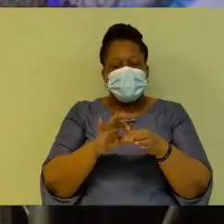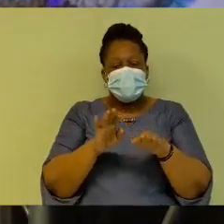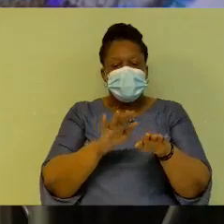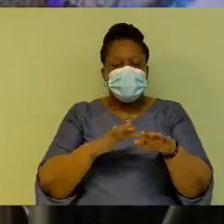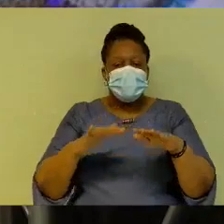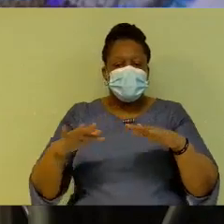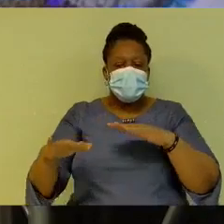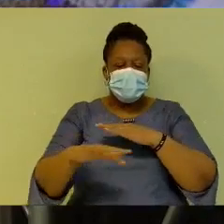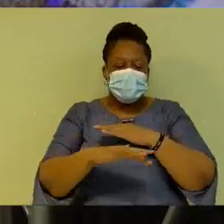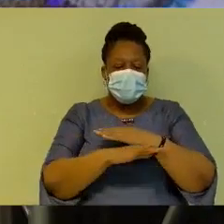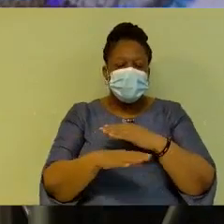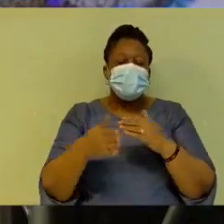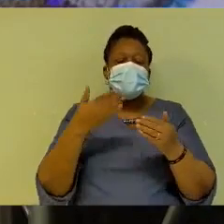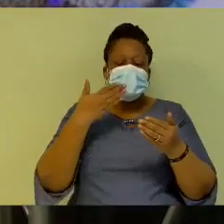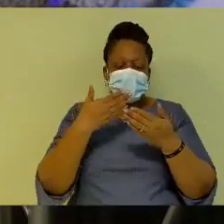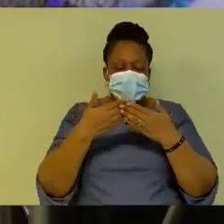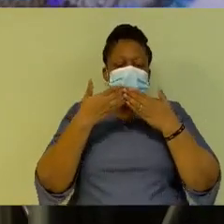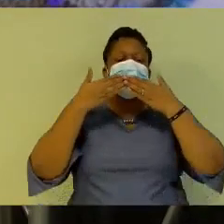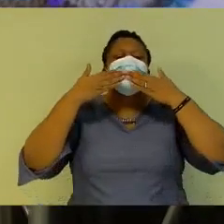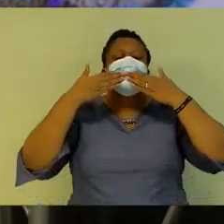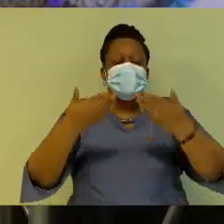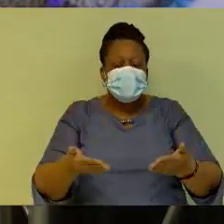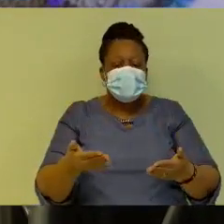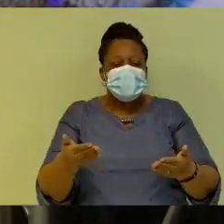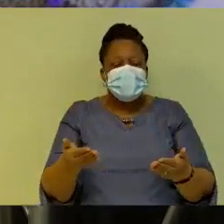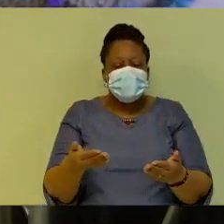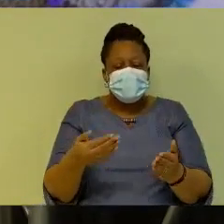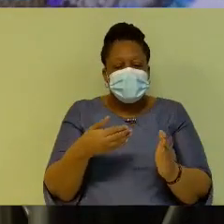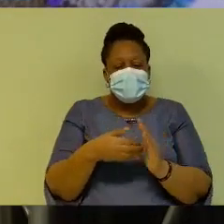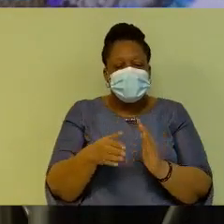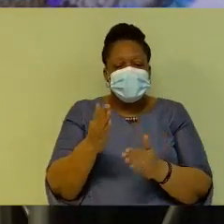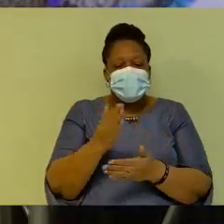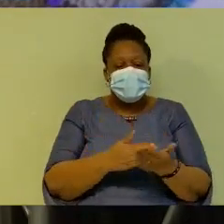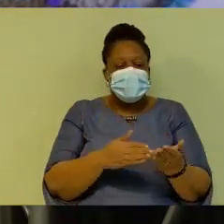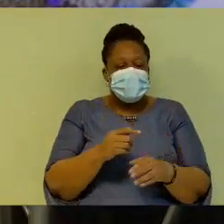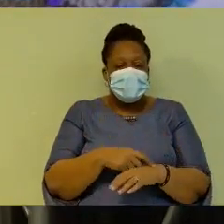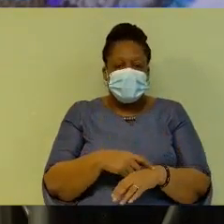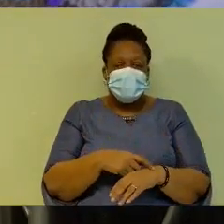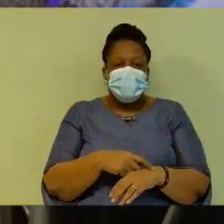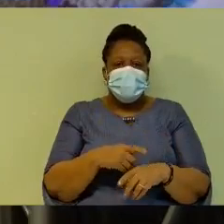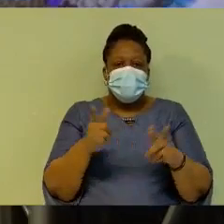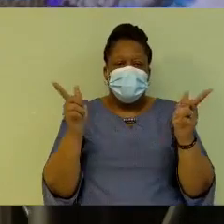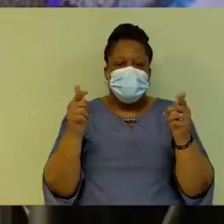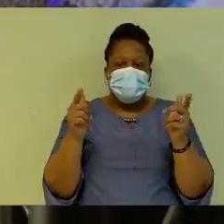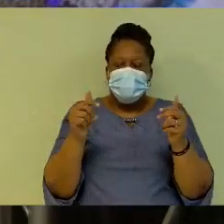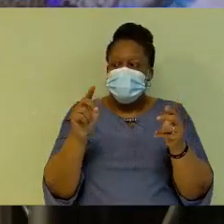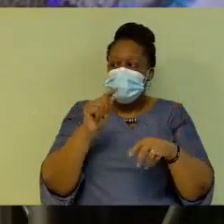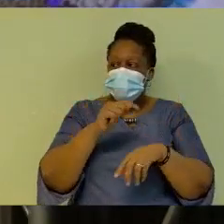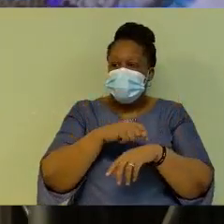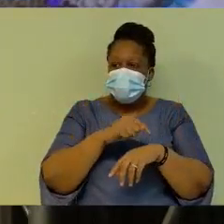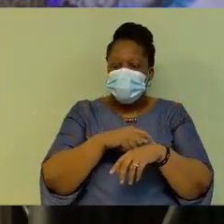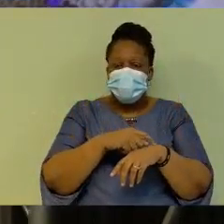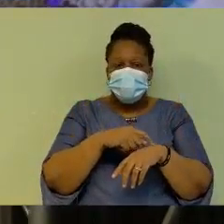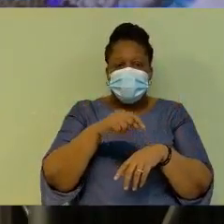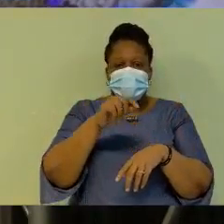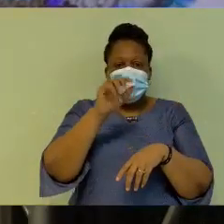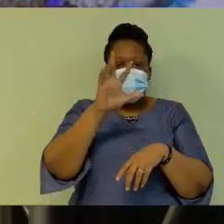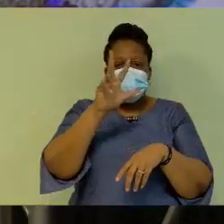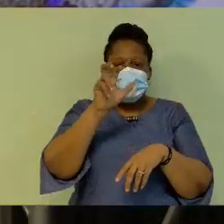by many. However, the very limited number of hours available has